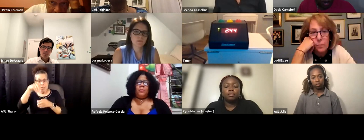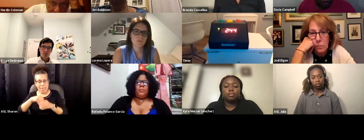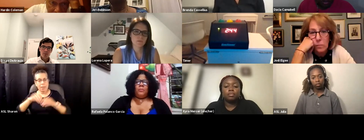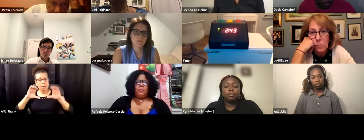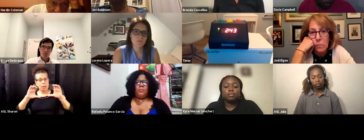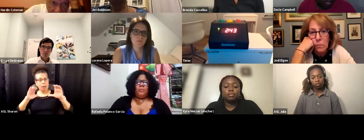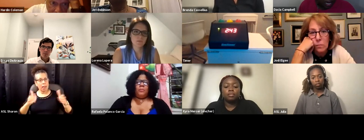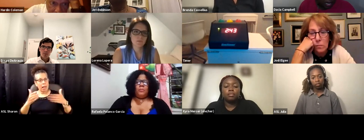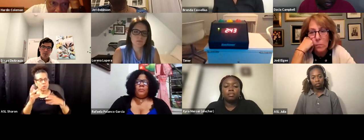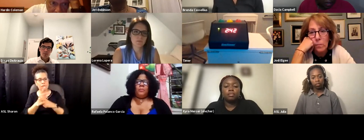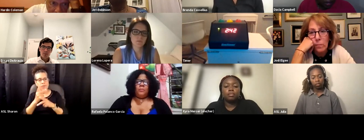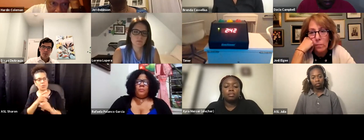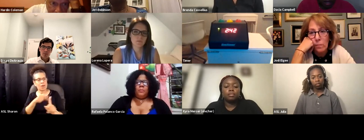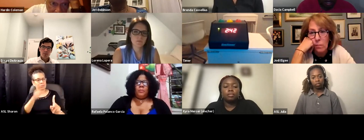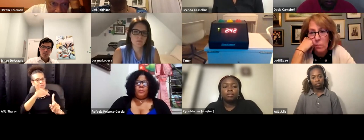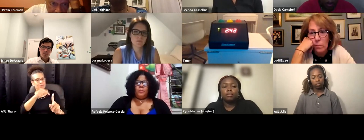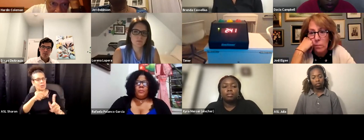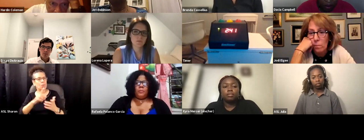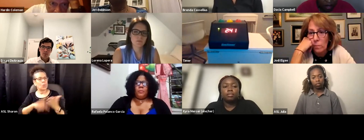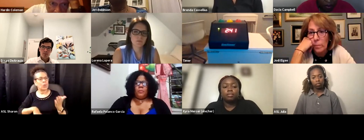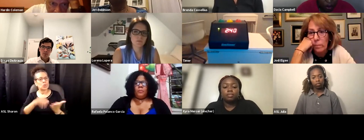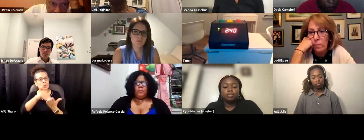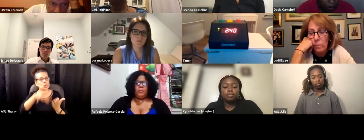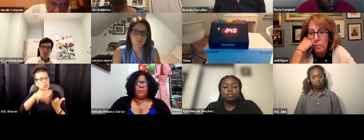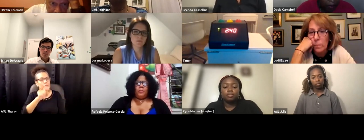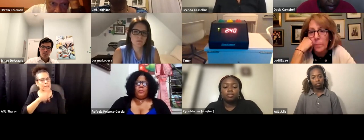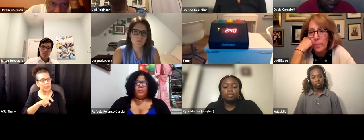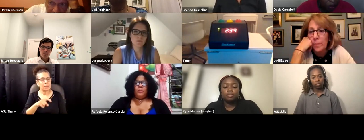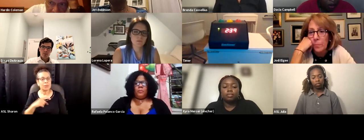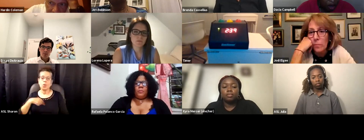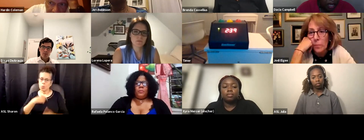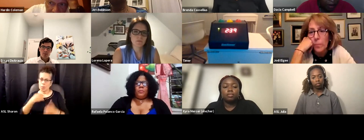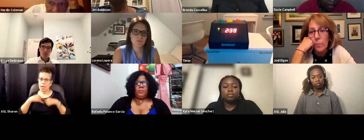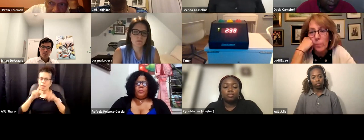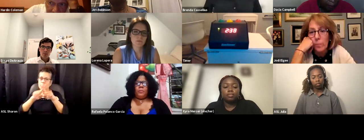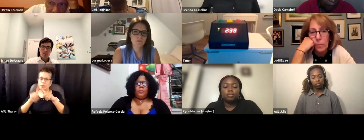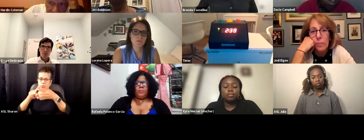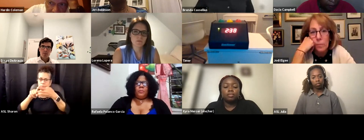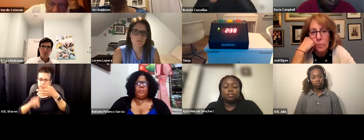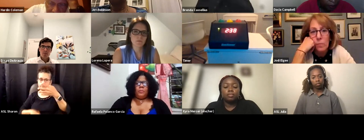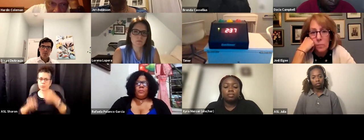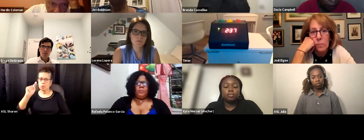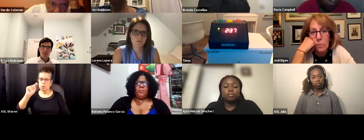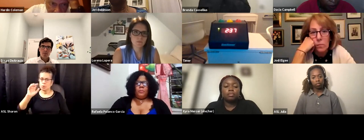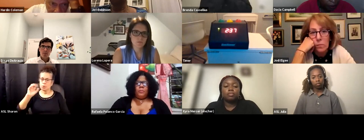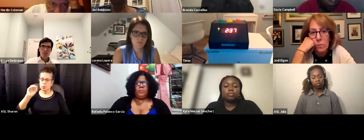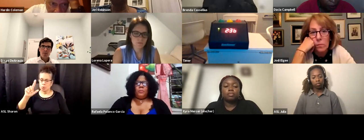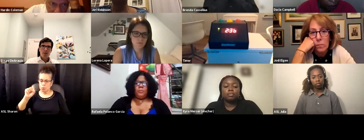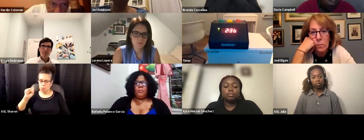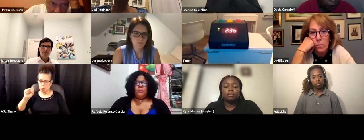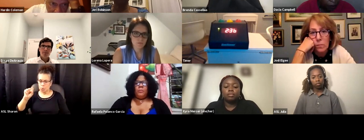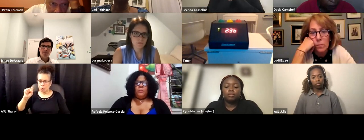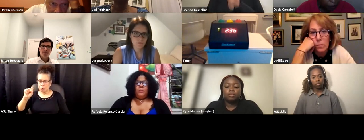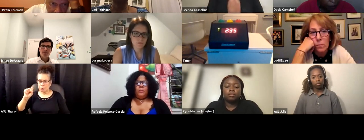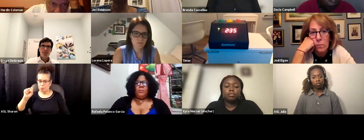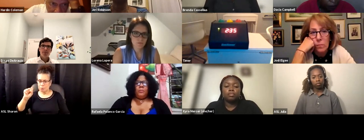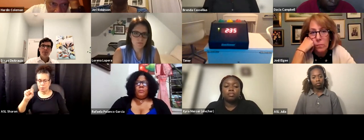figuring out what the student needs um so there's different tools but yes we are documenting thank you and